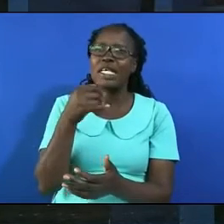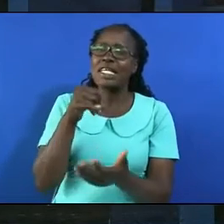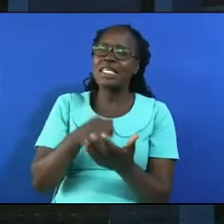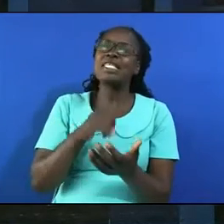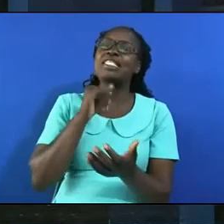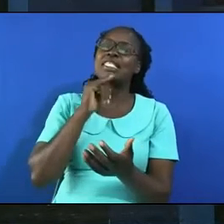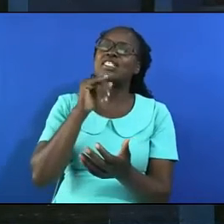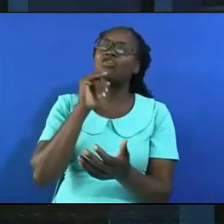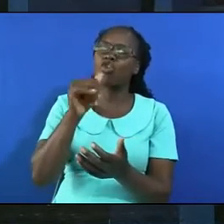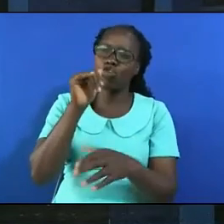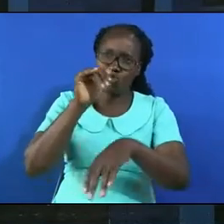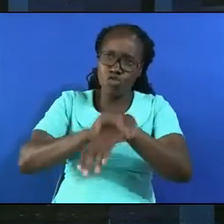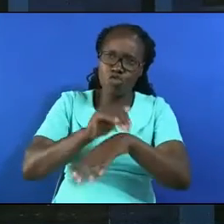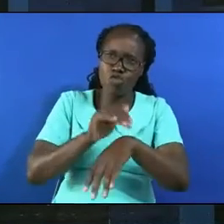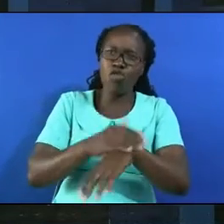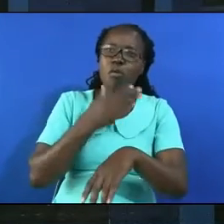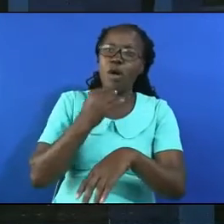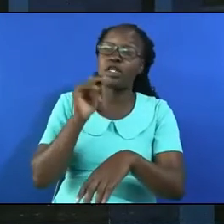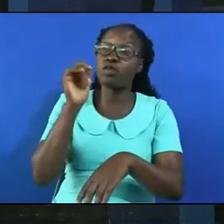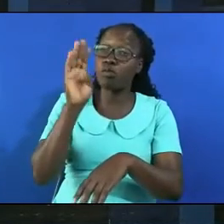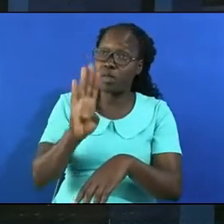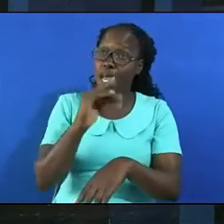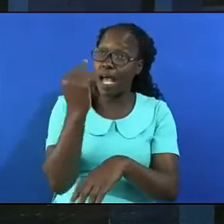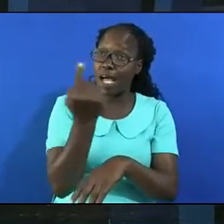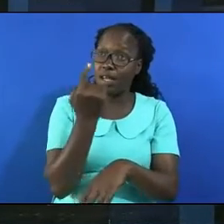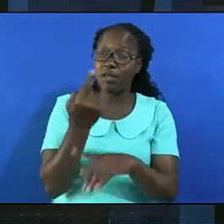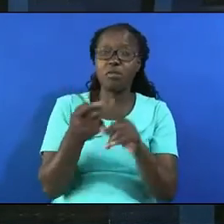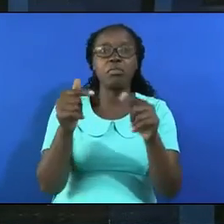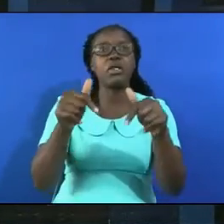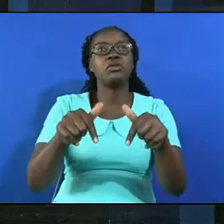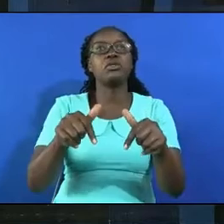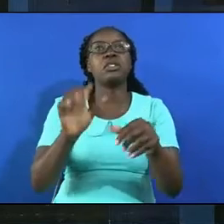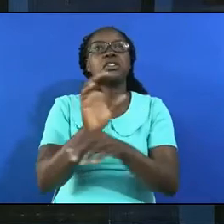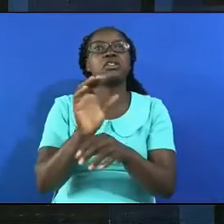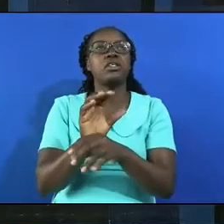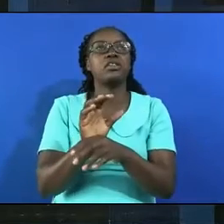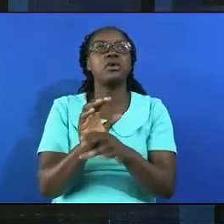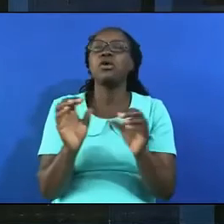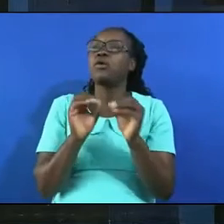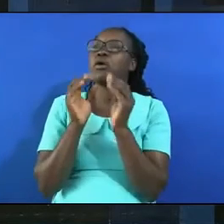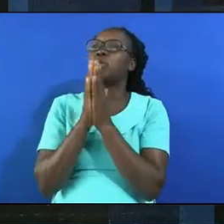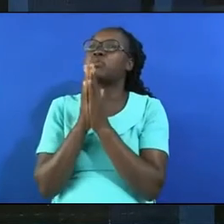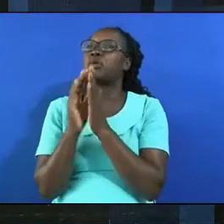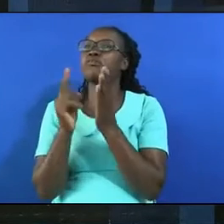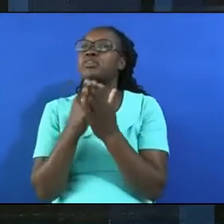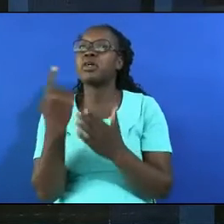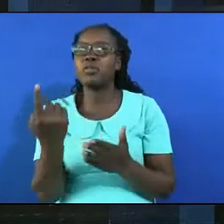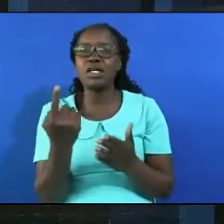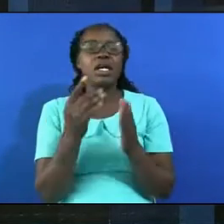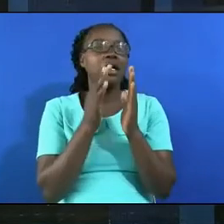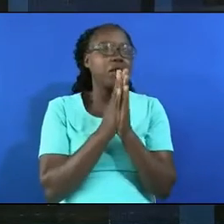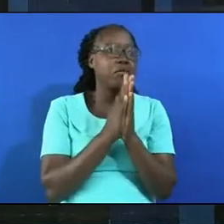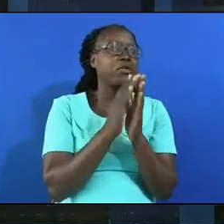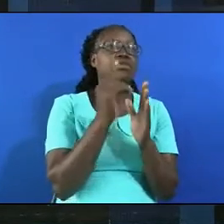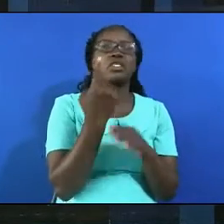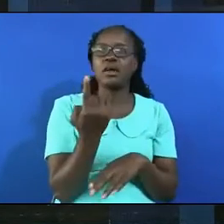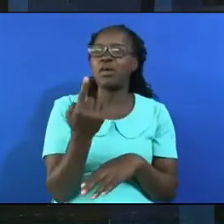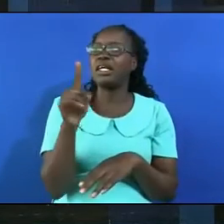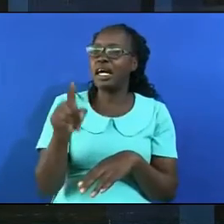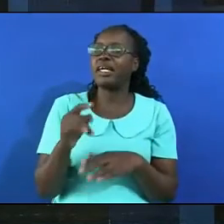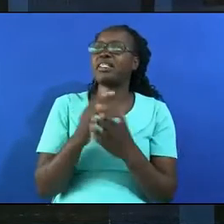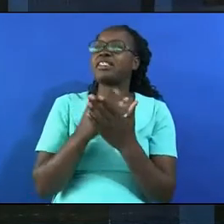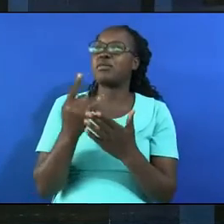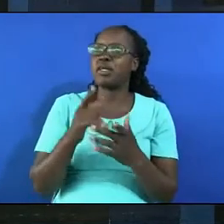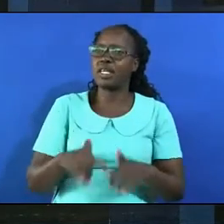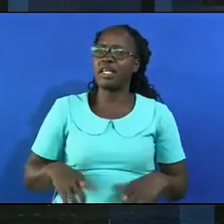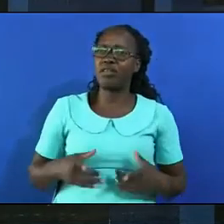is not good for man to be alone. But today in church, oh, I'm praying for someone. I'm praying for someone. I need